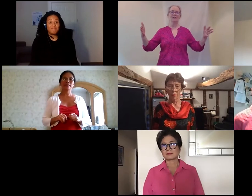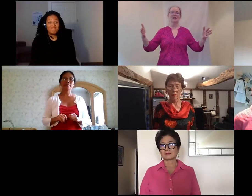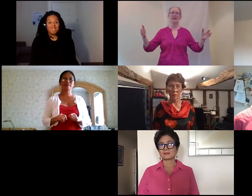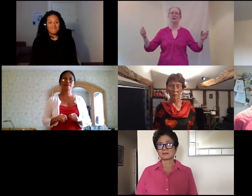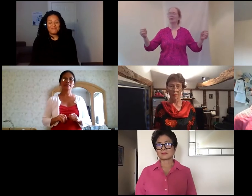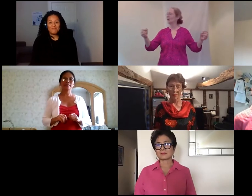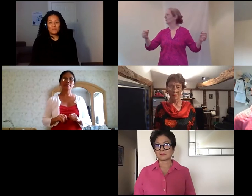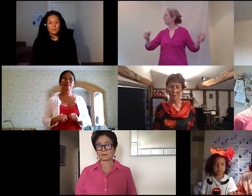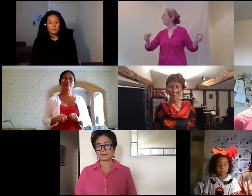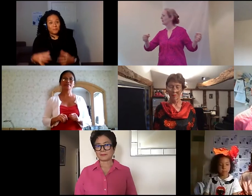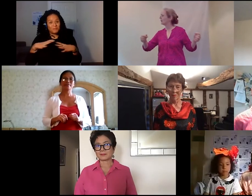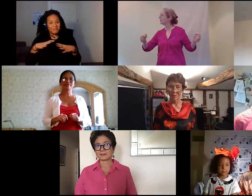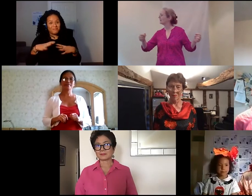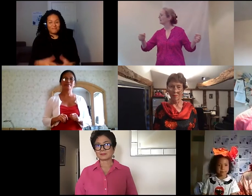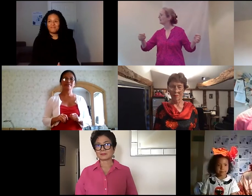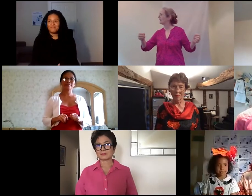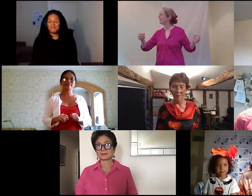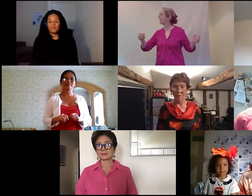us. Okay, here we go.